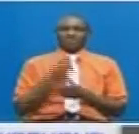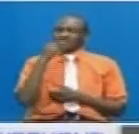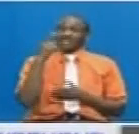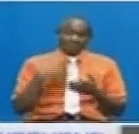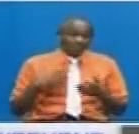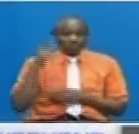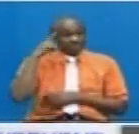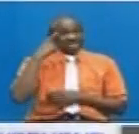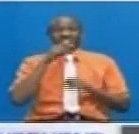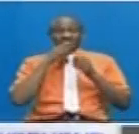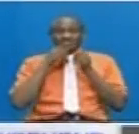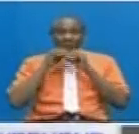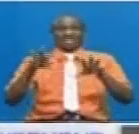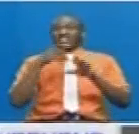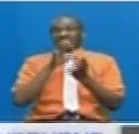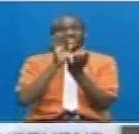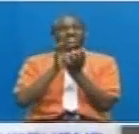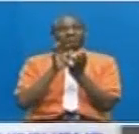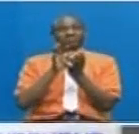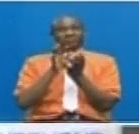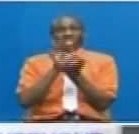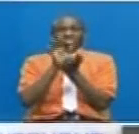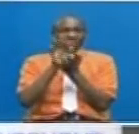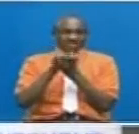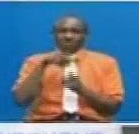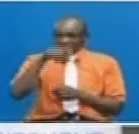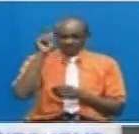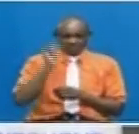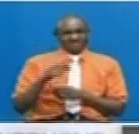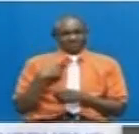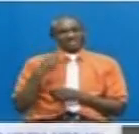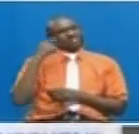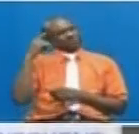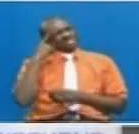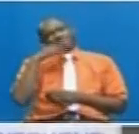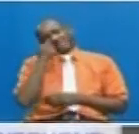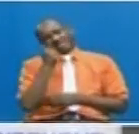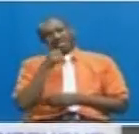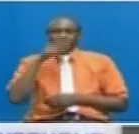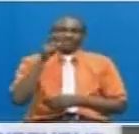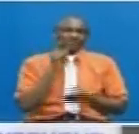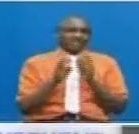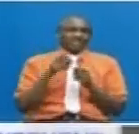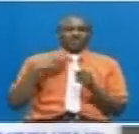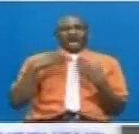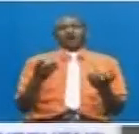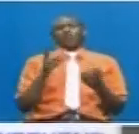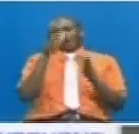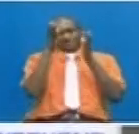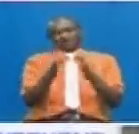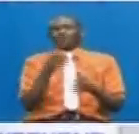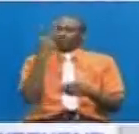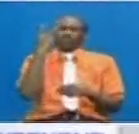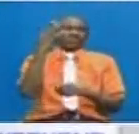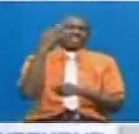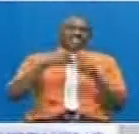told those who spread this so-called mole business that you need to be a little bit more imaginative. How can you run with one brand for like